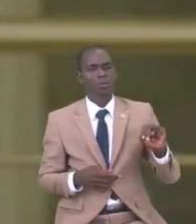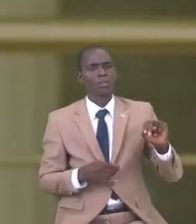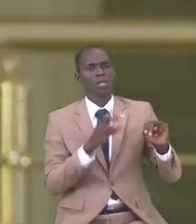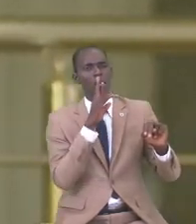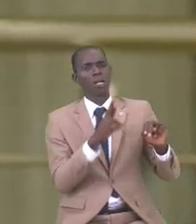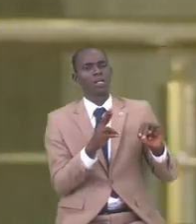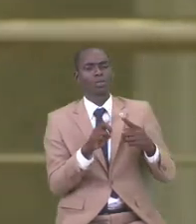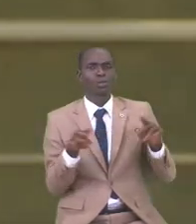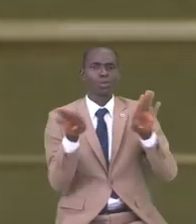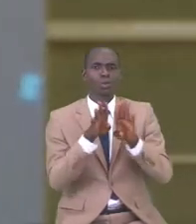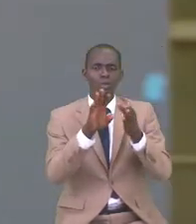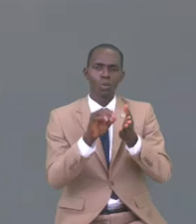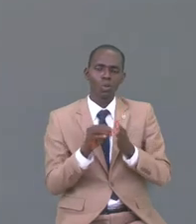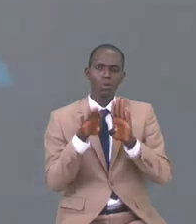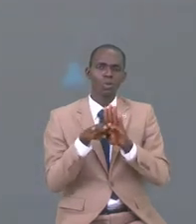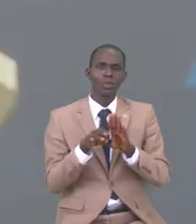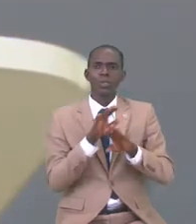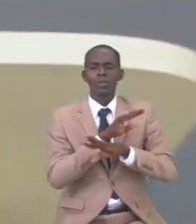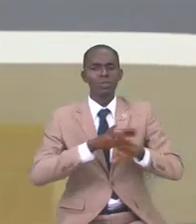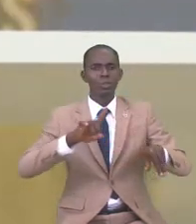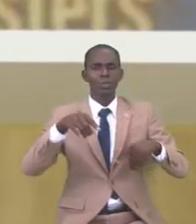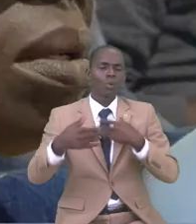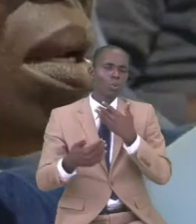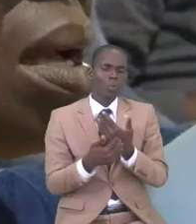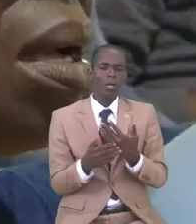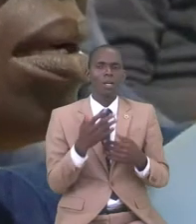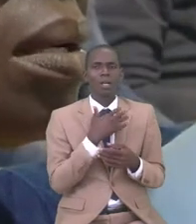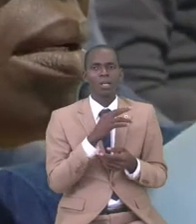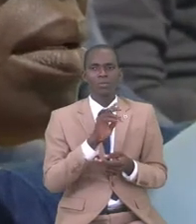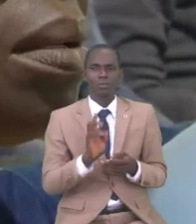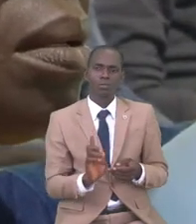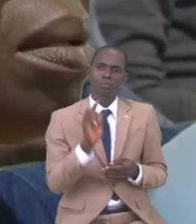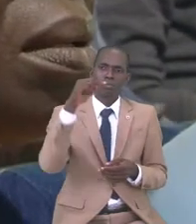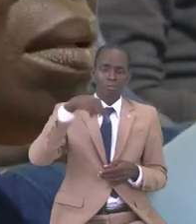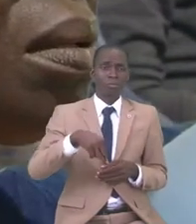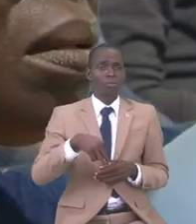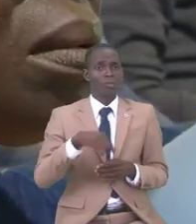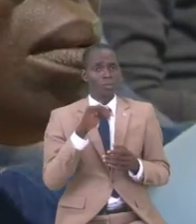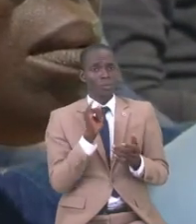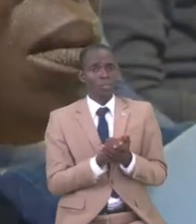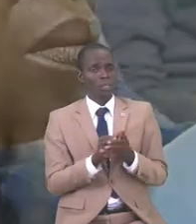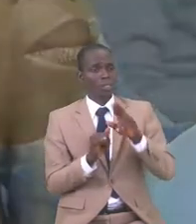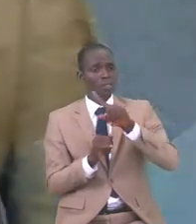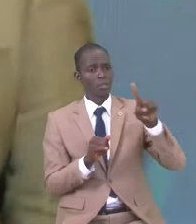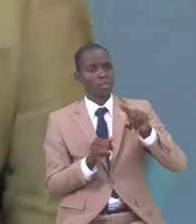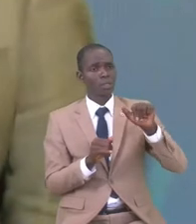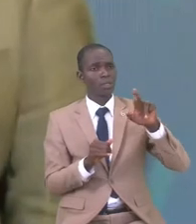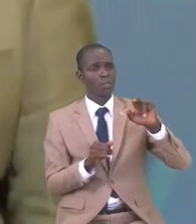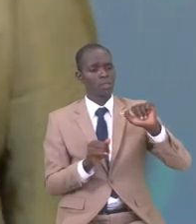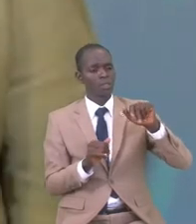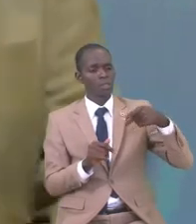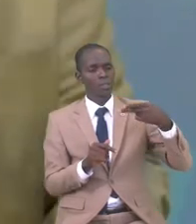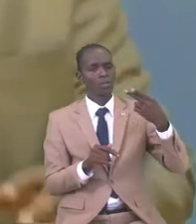Don't go back and turn your Bible upside down. Zarephath is a city of the